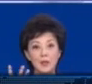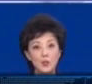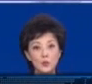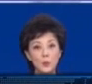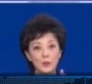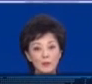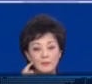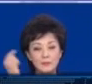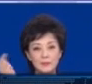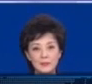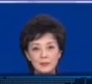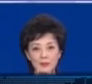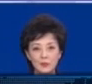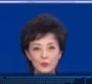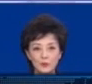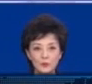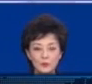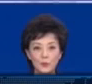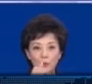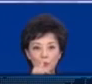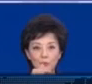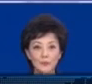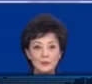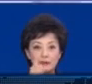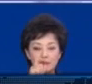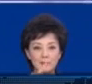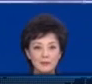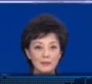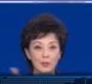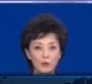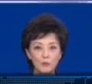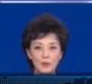So TCM has actually played a key role in the treatment plan.